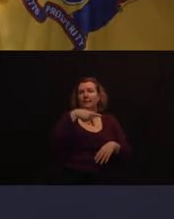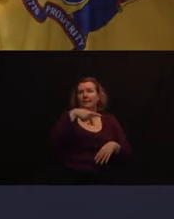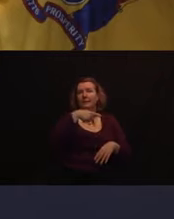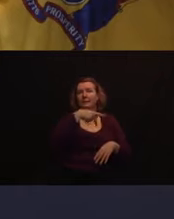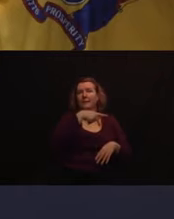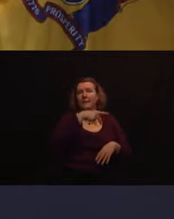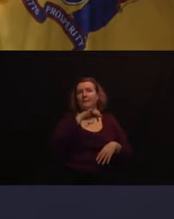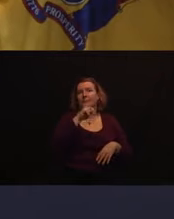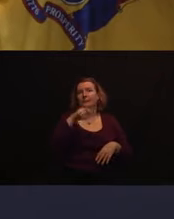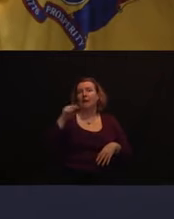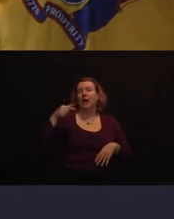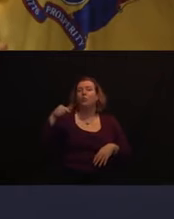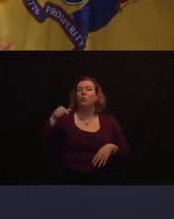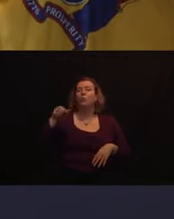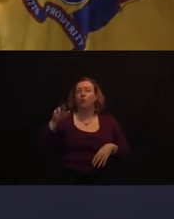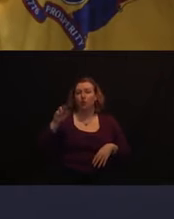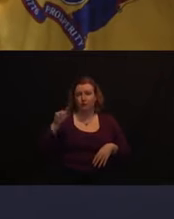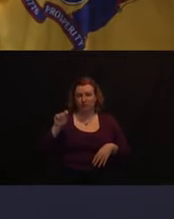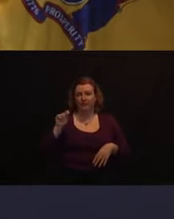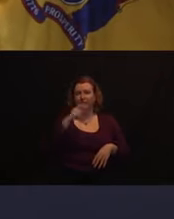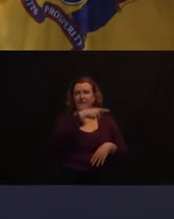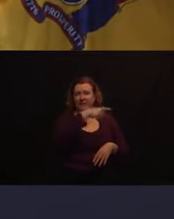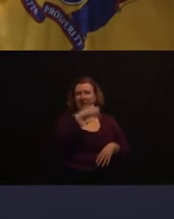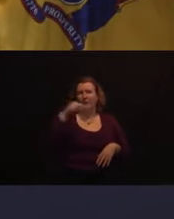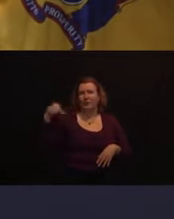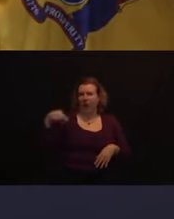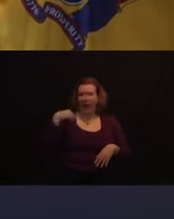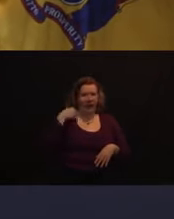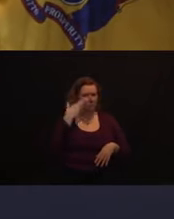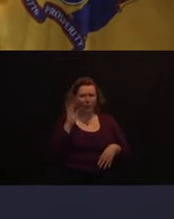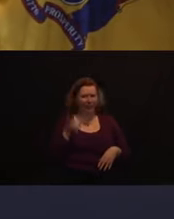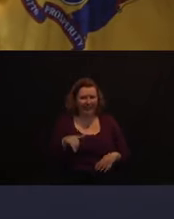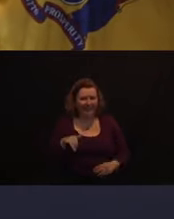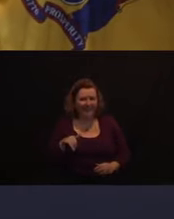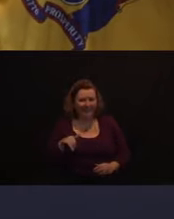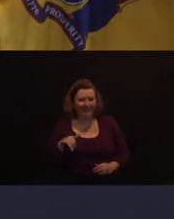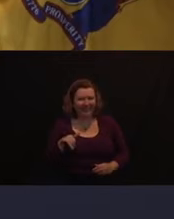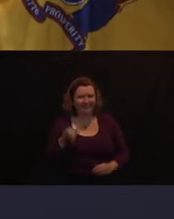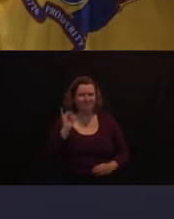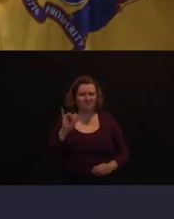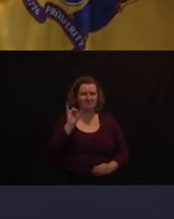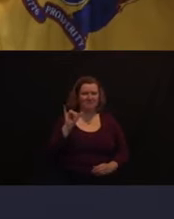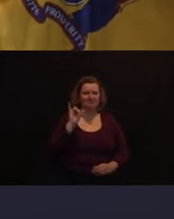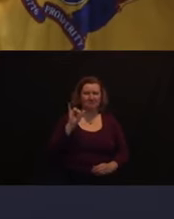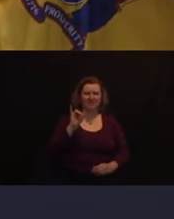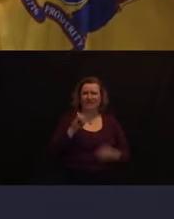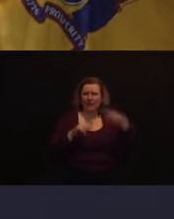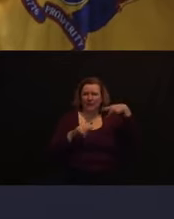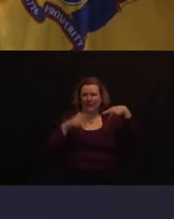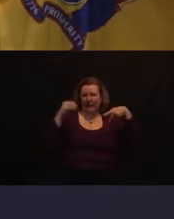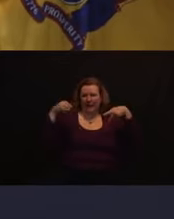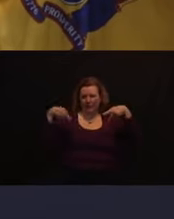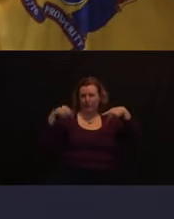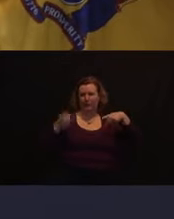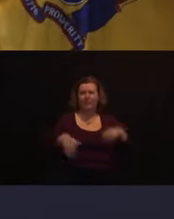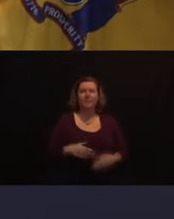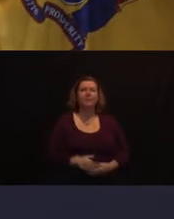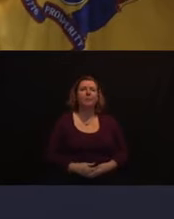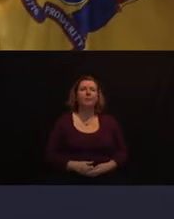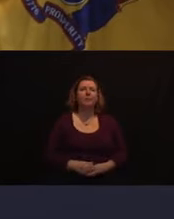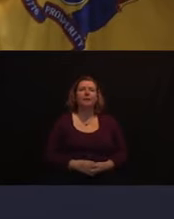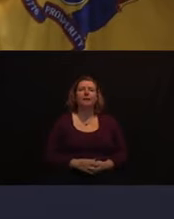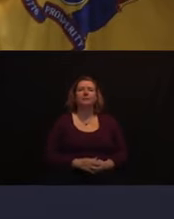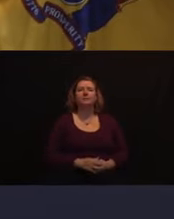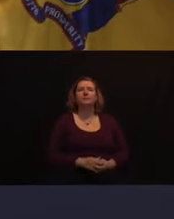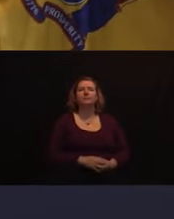that. Something I did not know. Nikita, we'll close this out today. I've gotten into a right-left habit here. I should mix